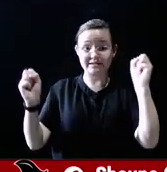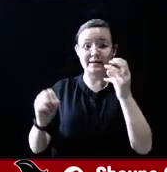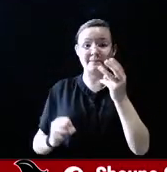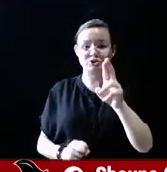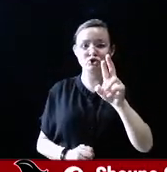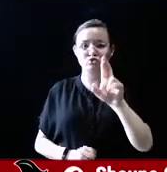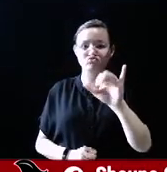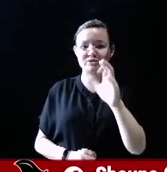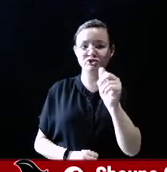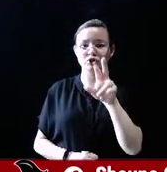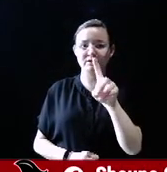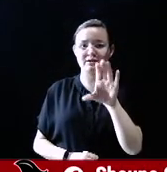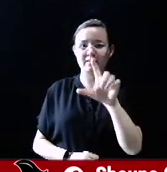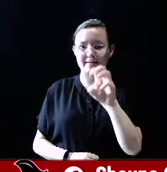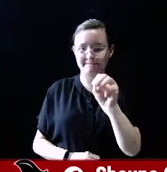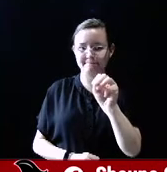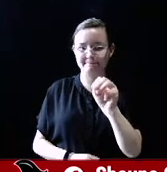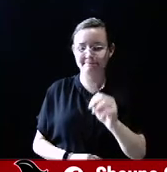Richard Clem.